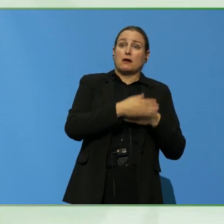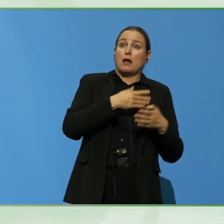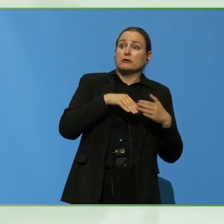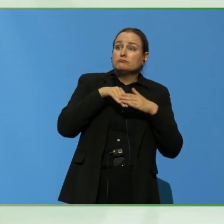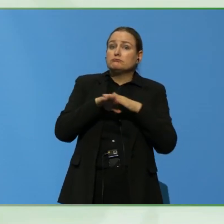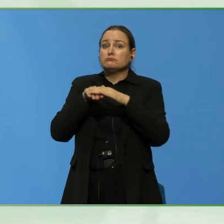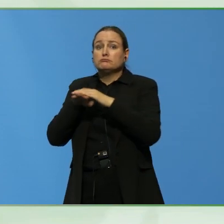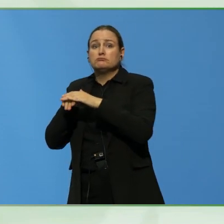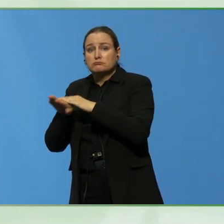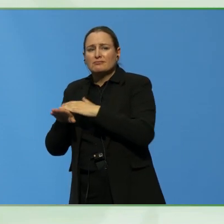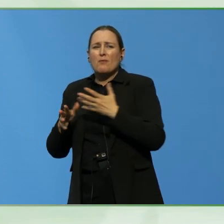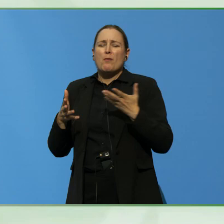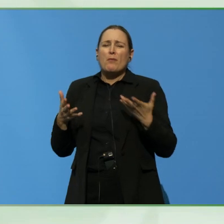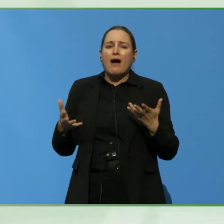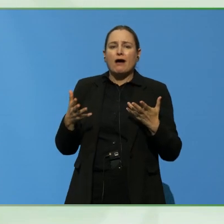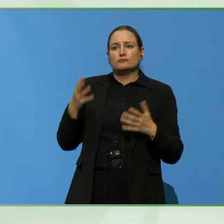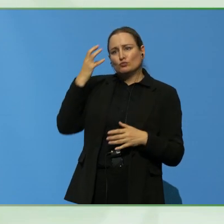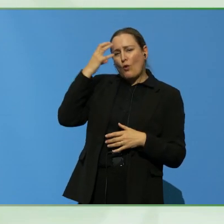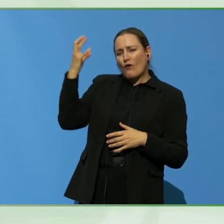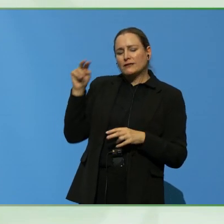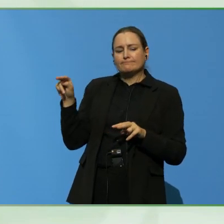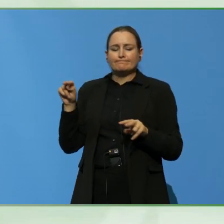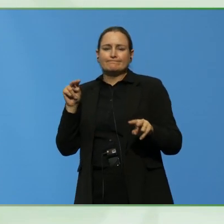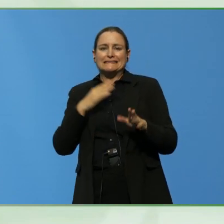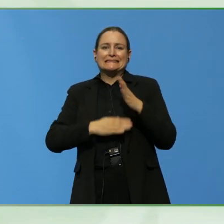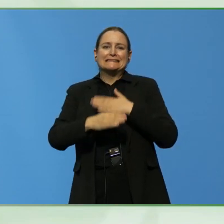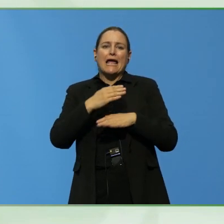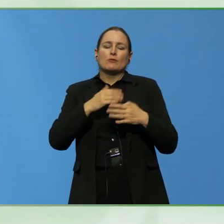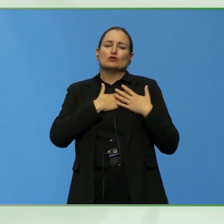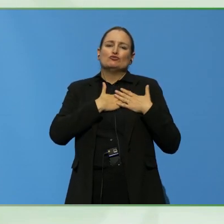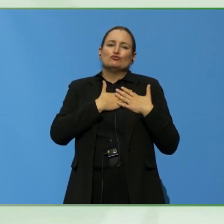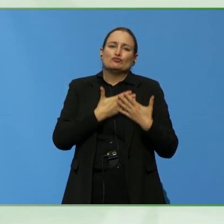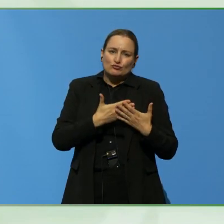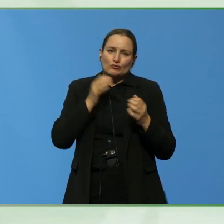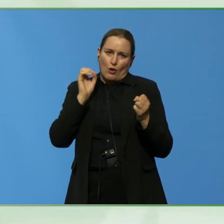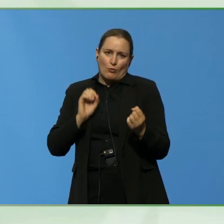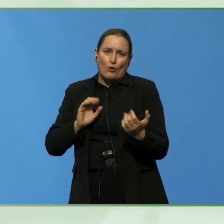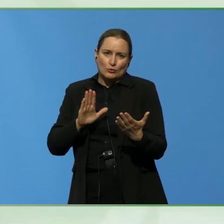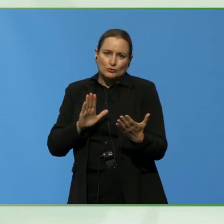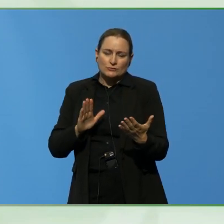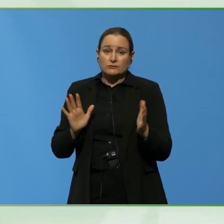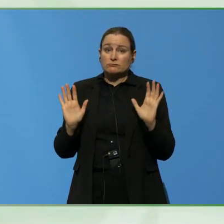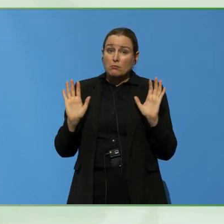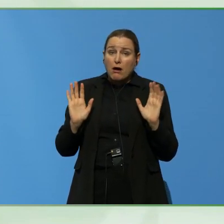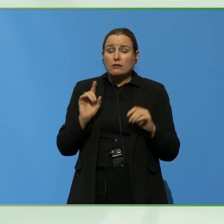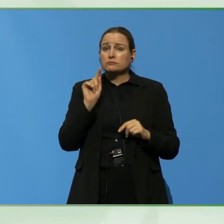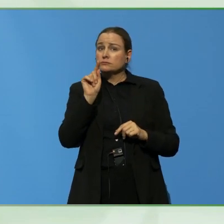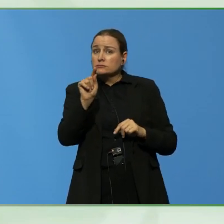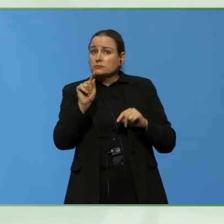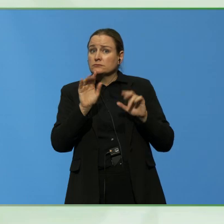manage with that. So the idea, it was to have a very positive approach and to show to